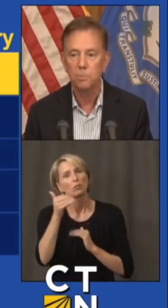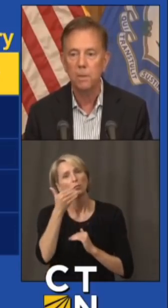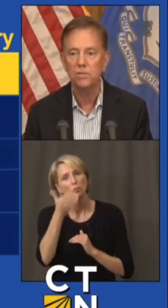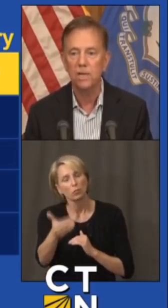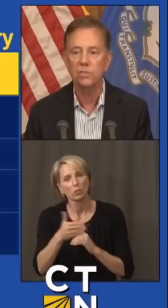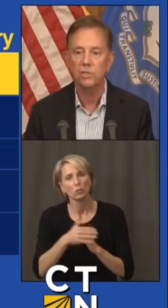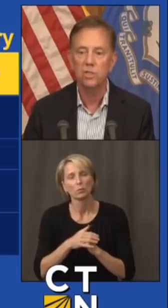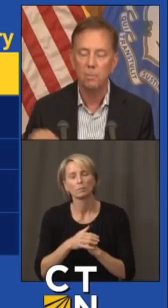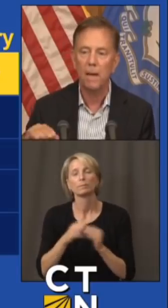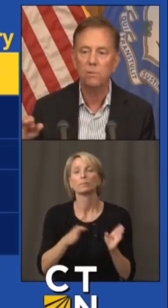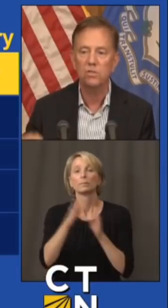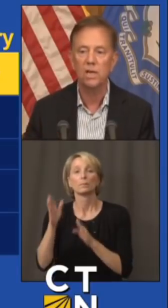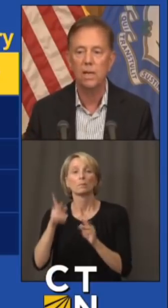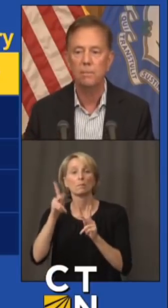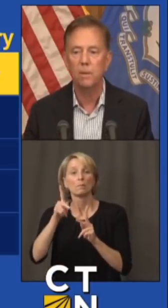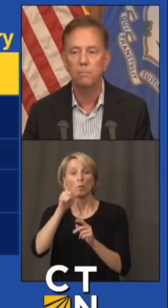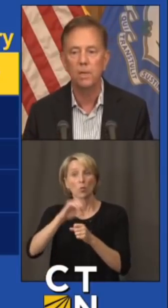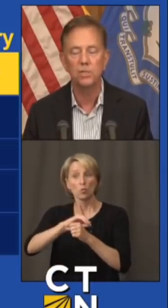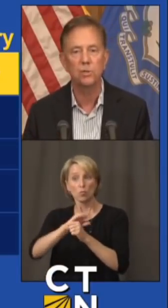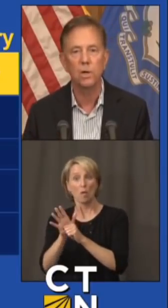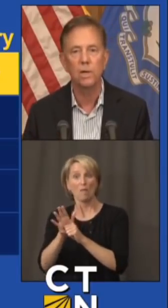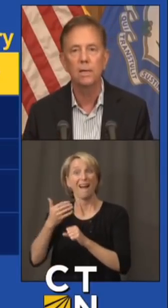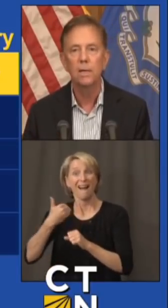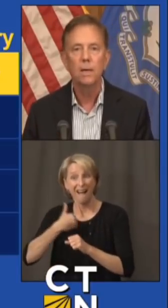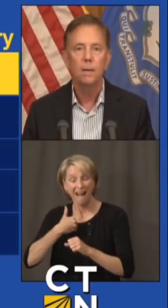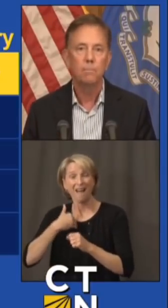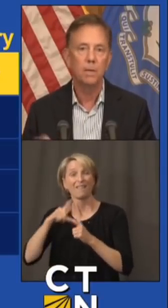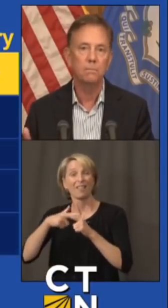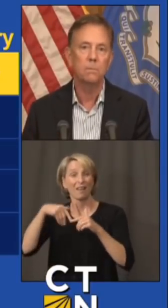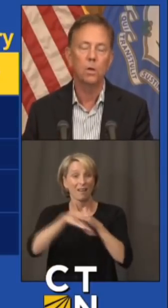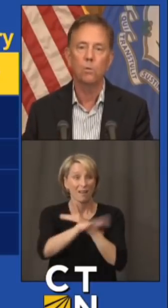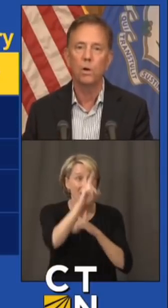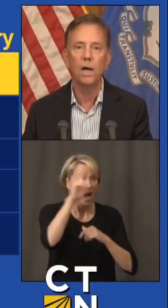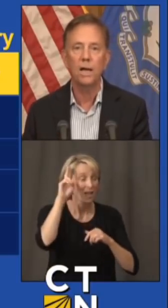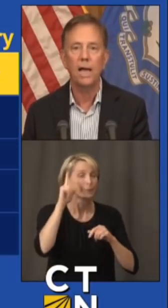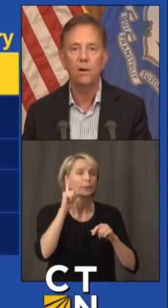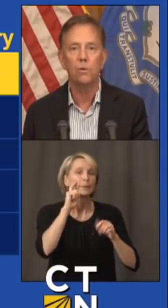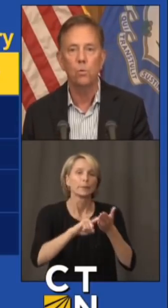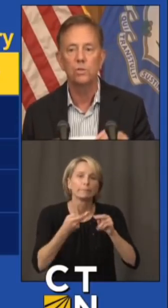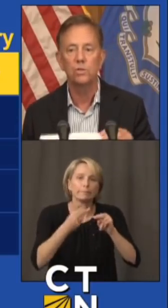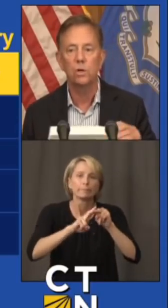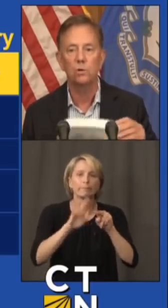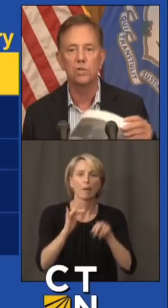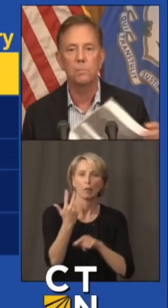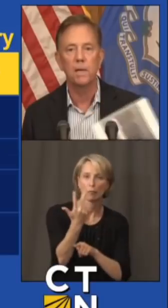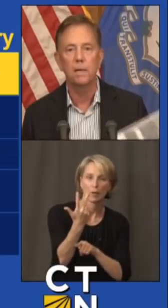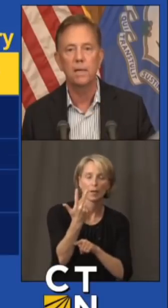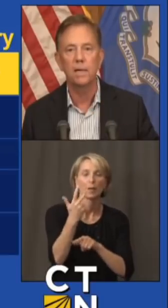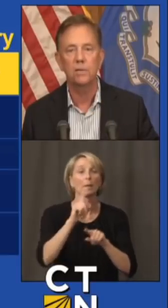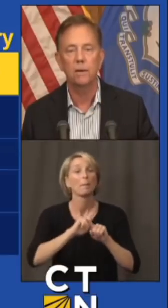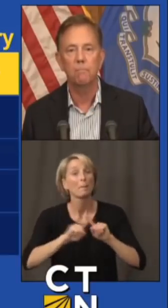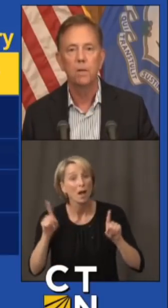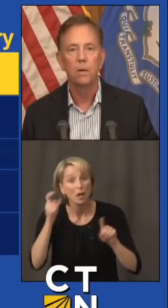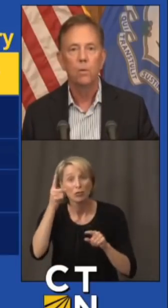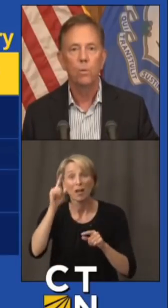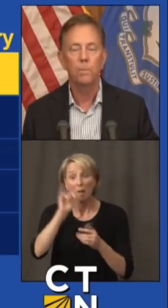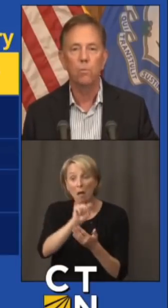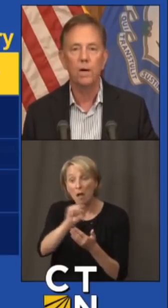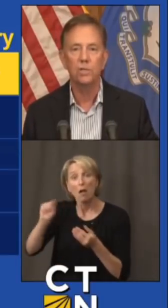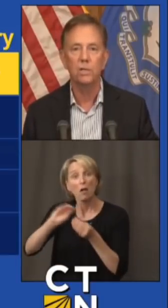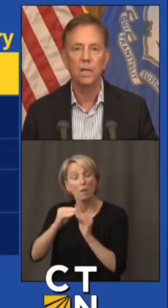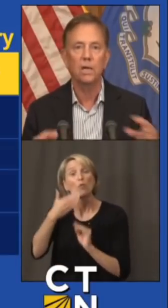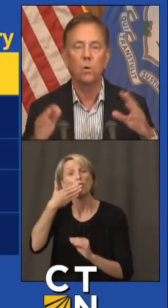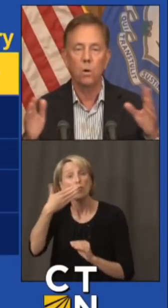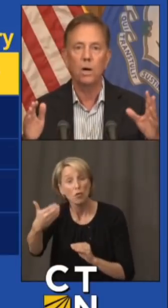And hospitalizations, about the same, +3. But look, we're not out of the woods, so to speak. And we've